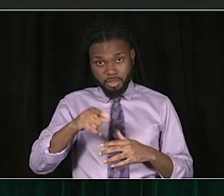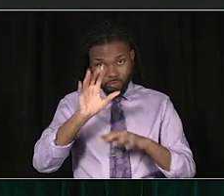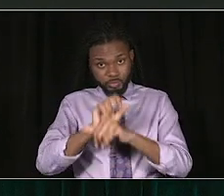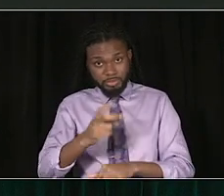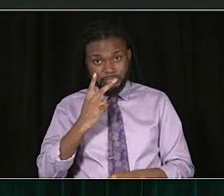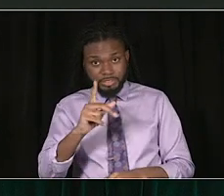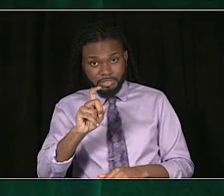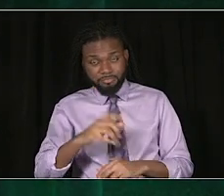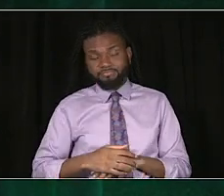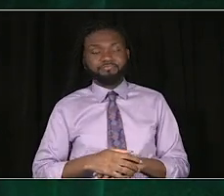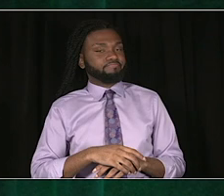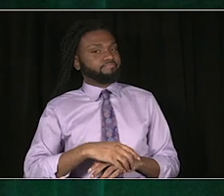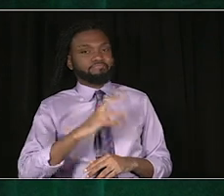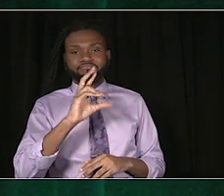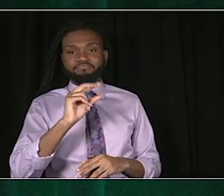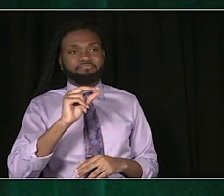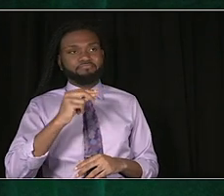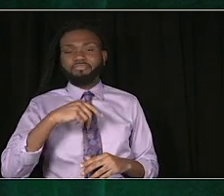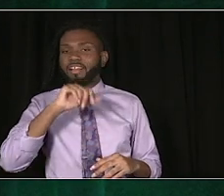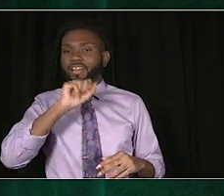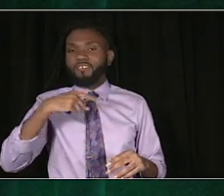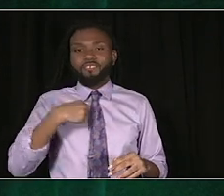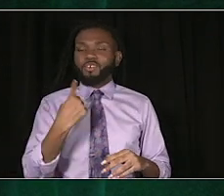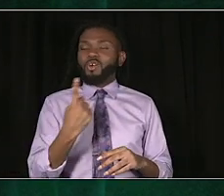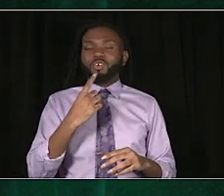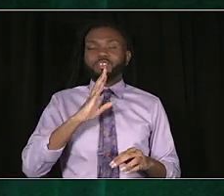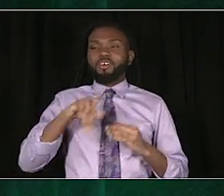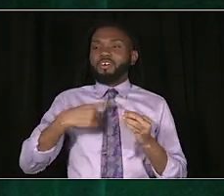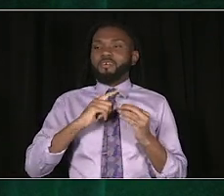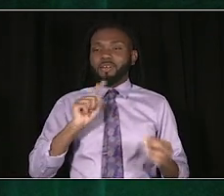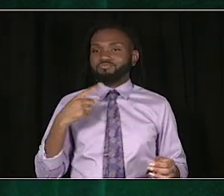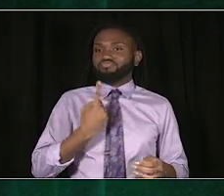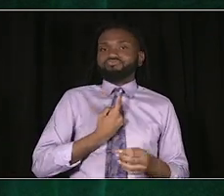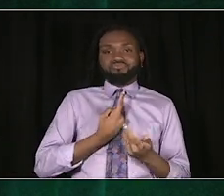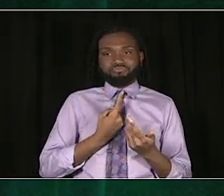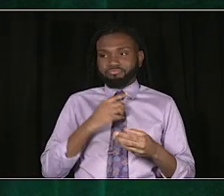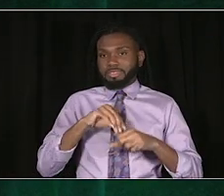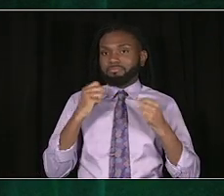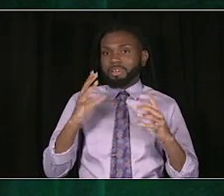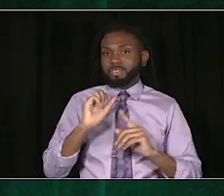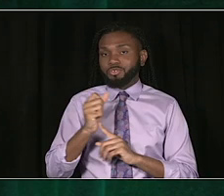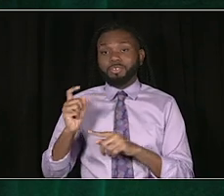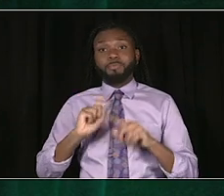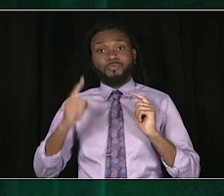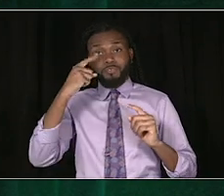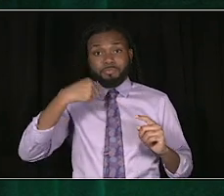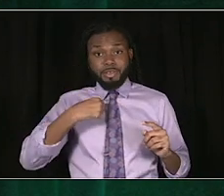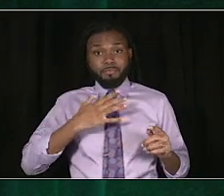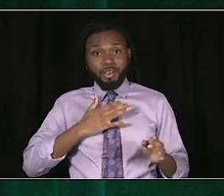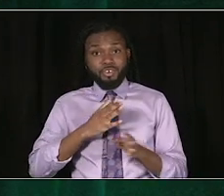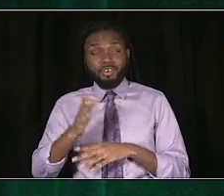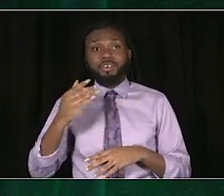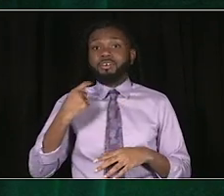not. I love that we've all talked about being one of the only in a lot of circumstances. And for me, in my career, I went